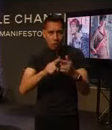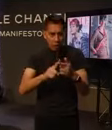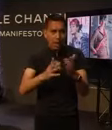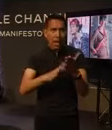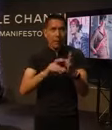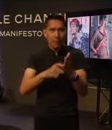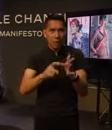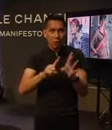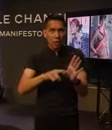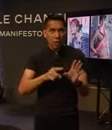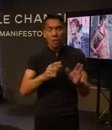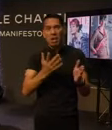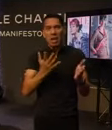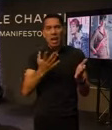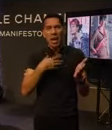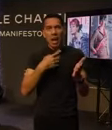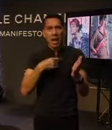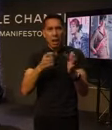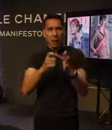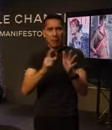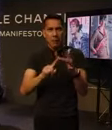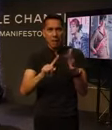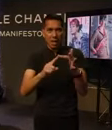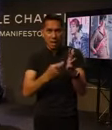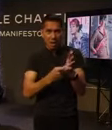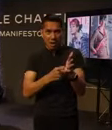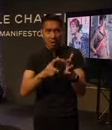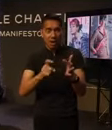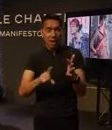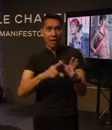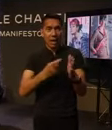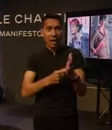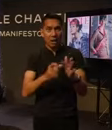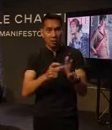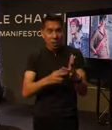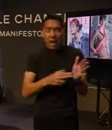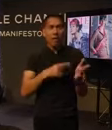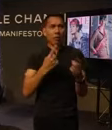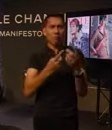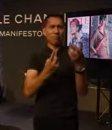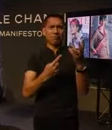Quant, you know, Pierre Cardin, the miniskirt. Now, Chanel